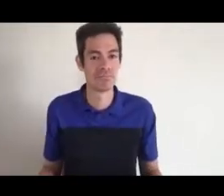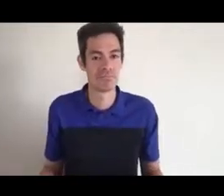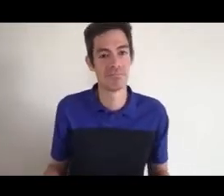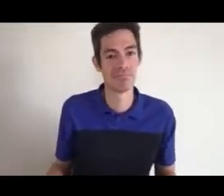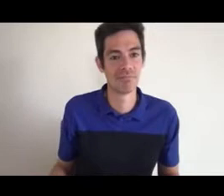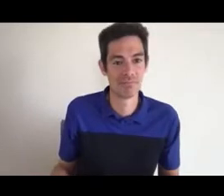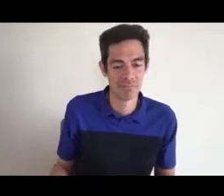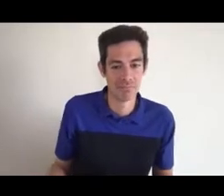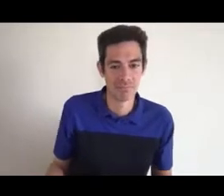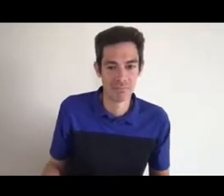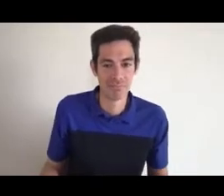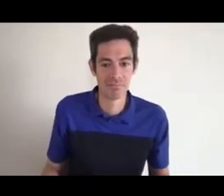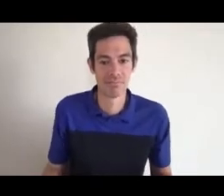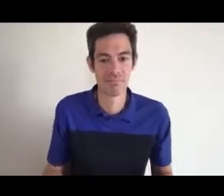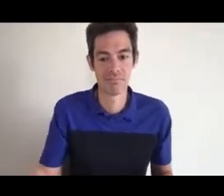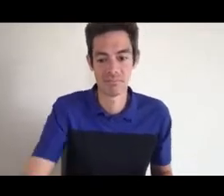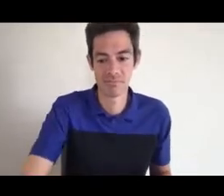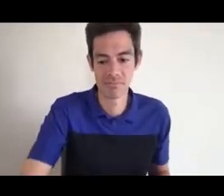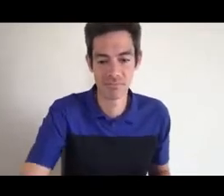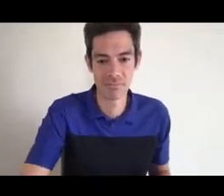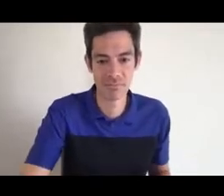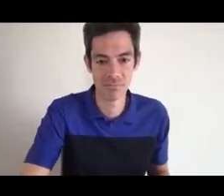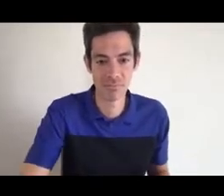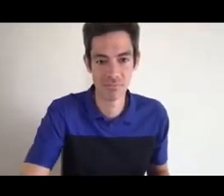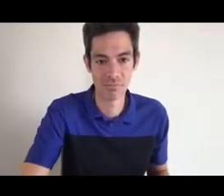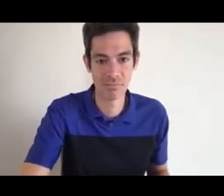also researching this, so which is great.